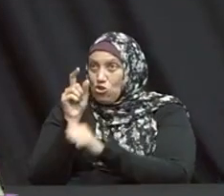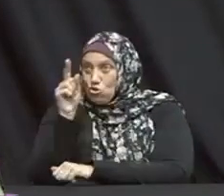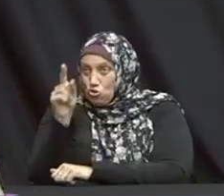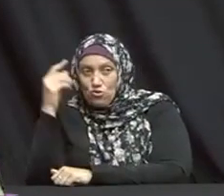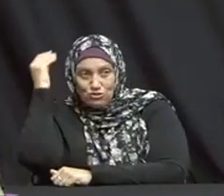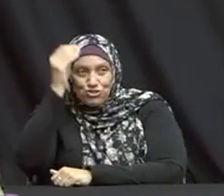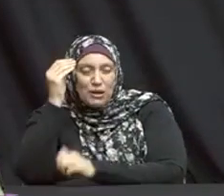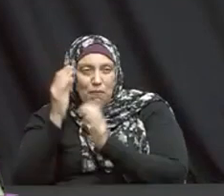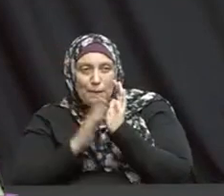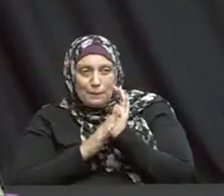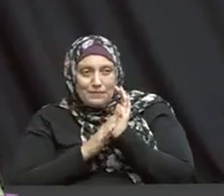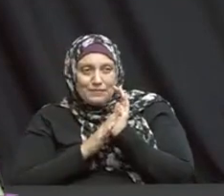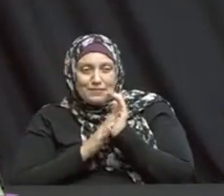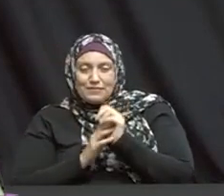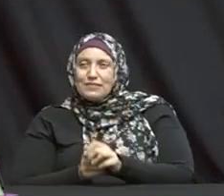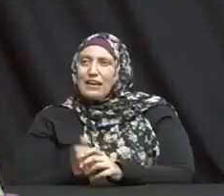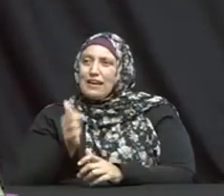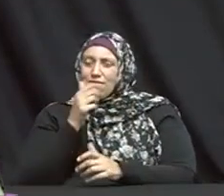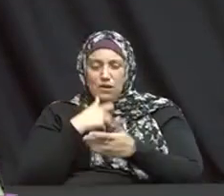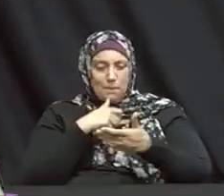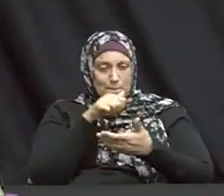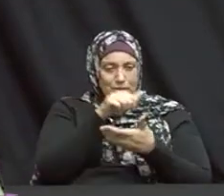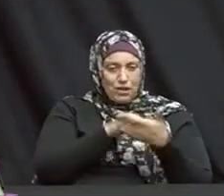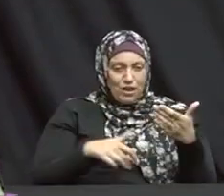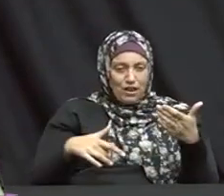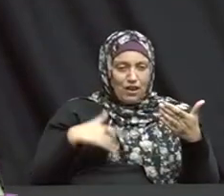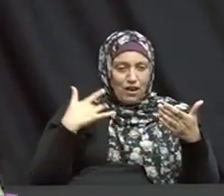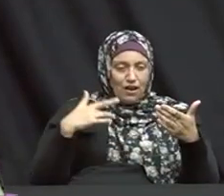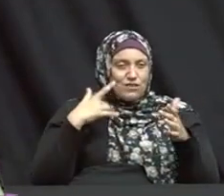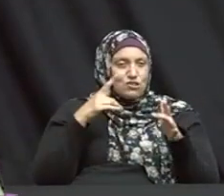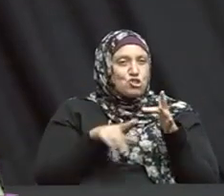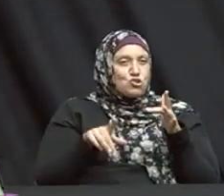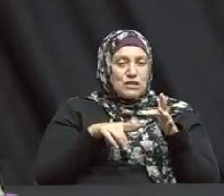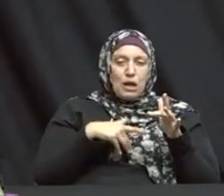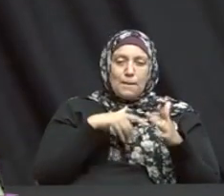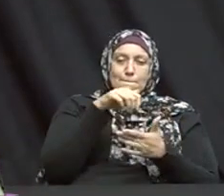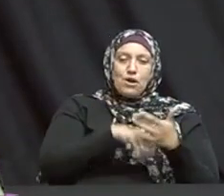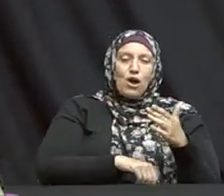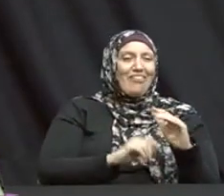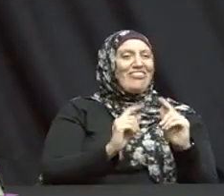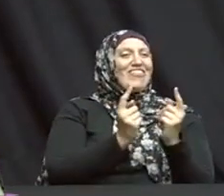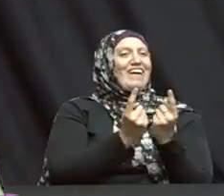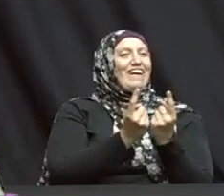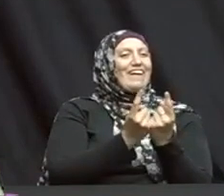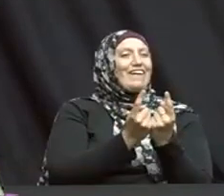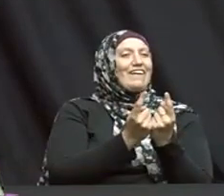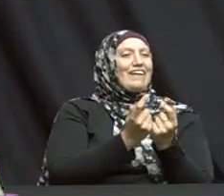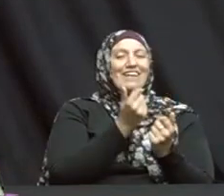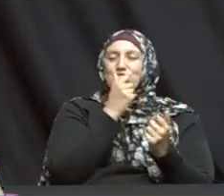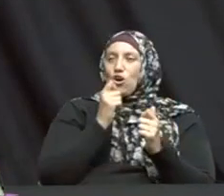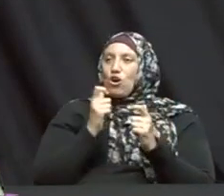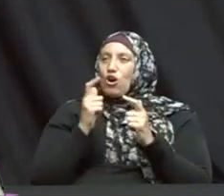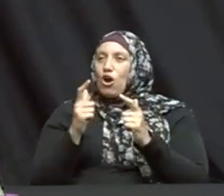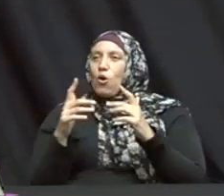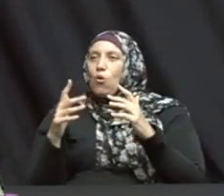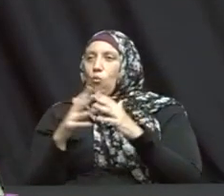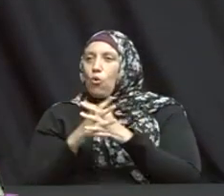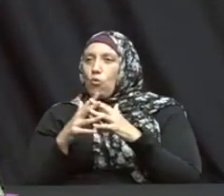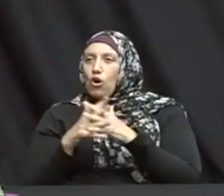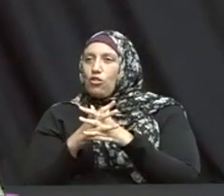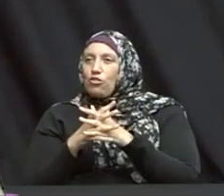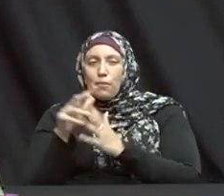buying a product, no different to walking into Woolworths and buying something off the shelf. You're buying a contract. The